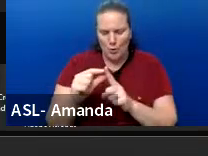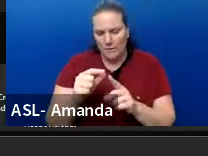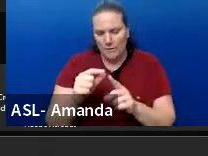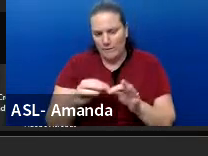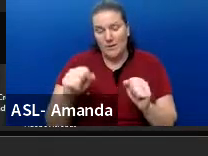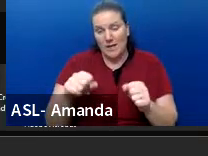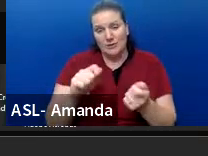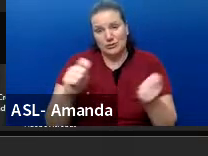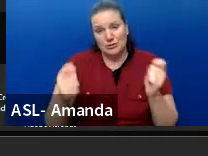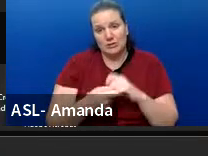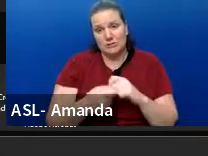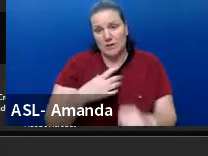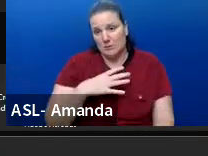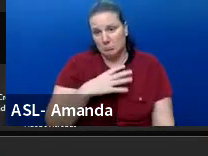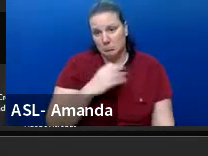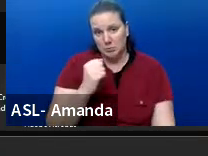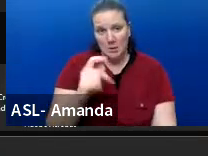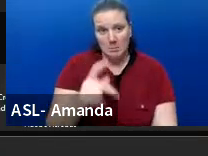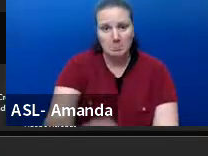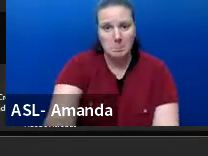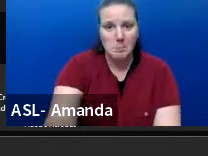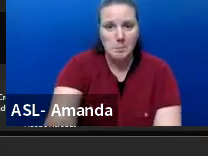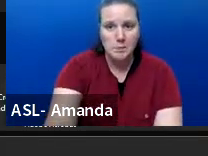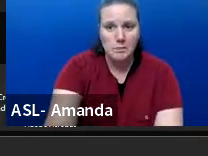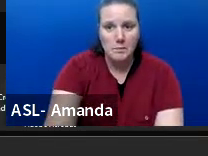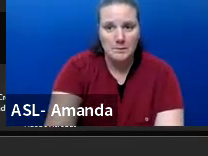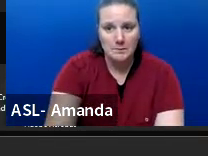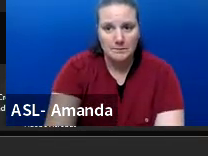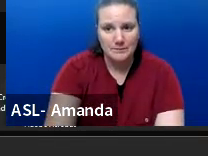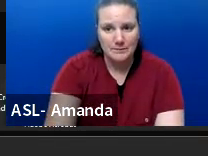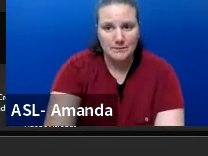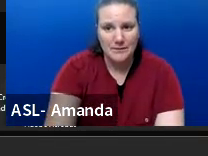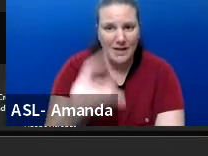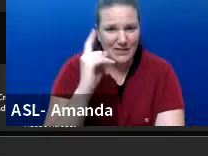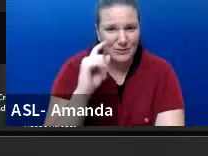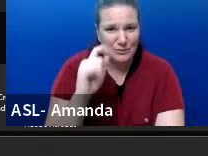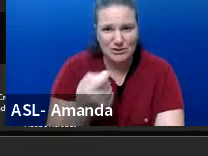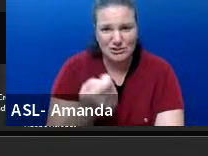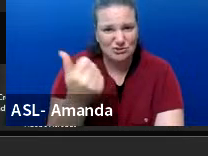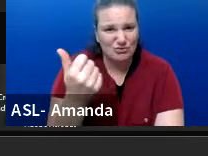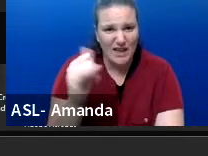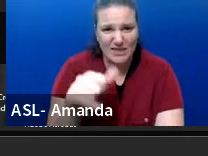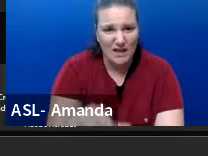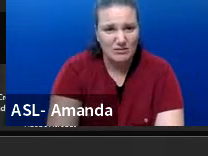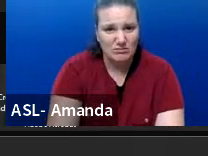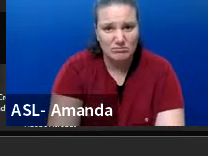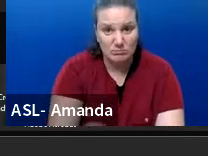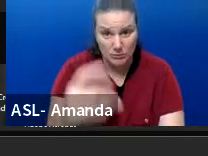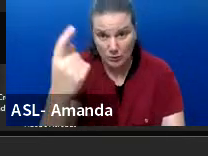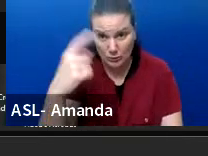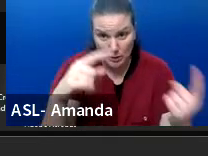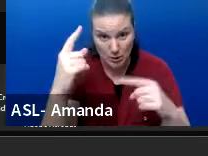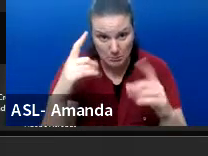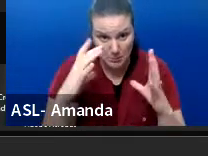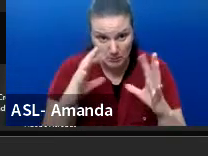change. Yeah, I think we should strike that. Seeing some agreement, are folks good with